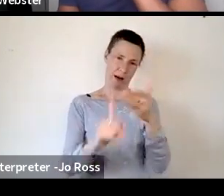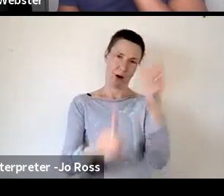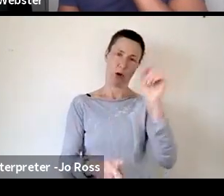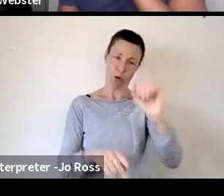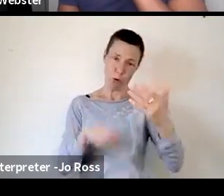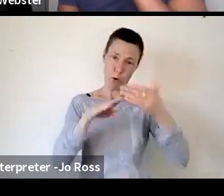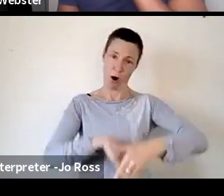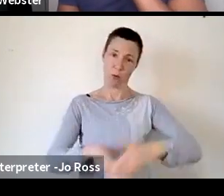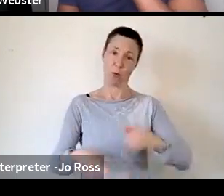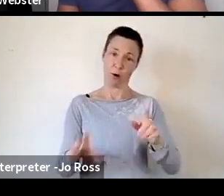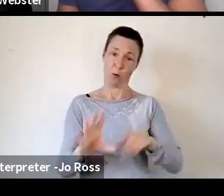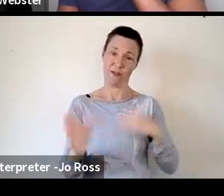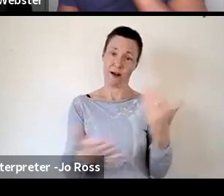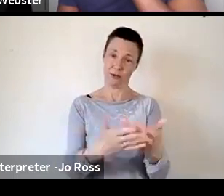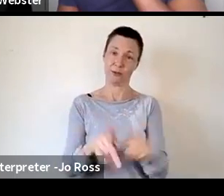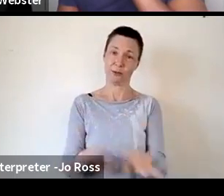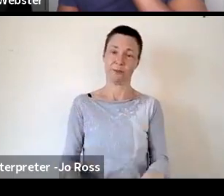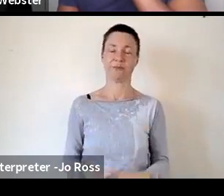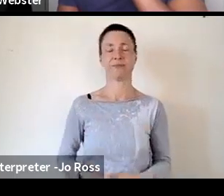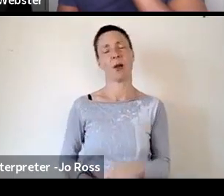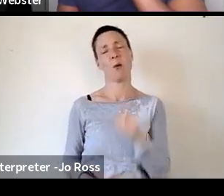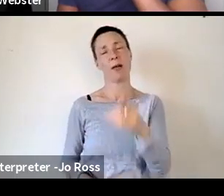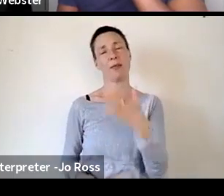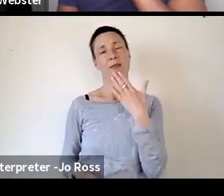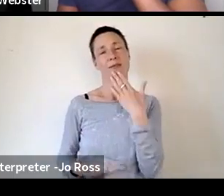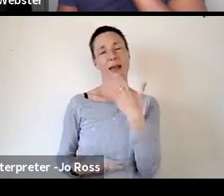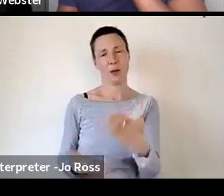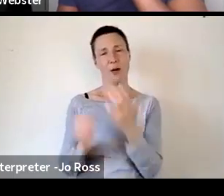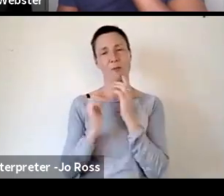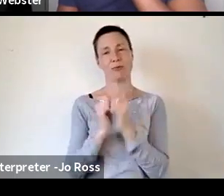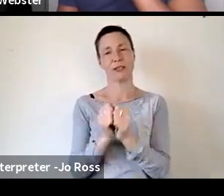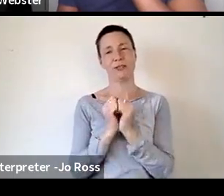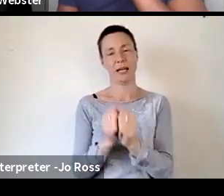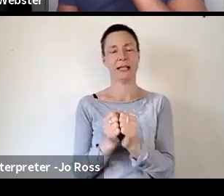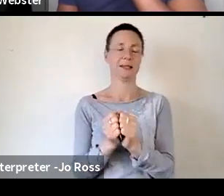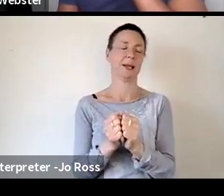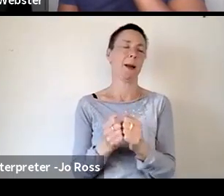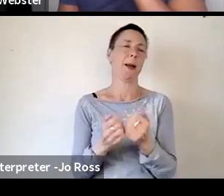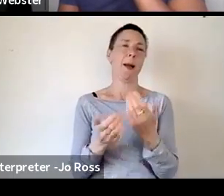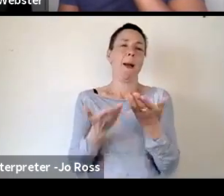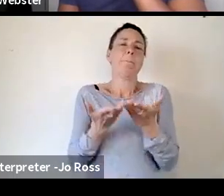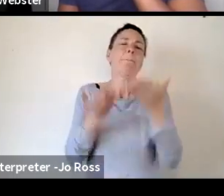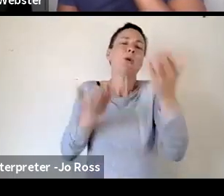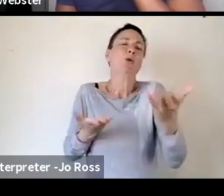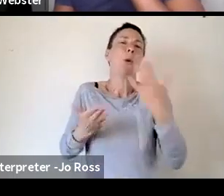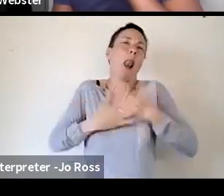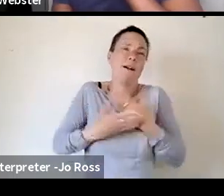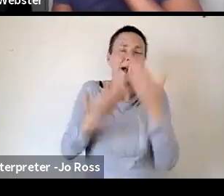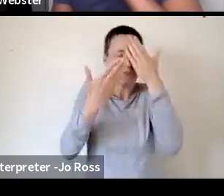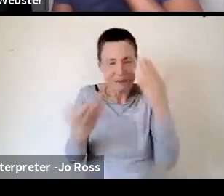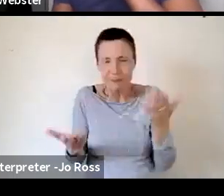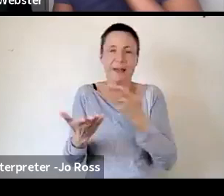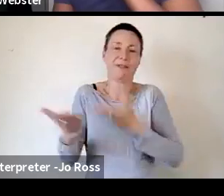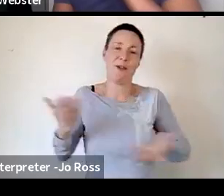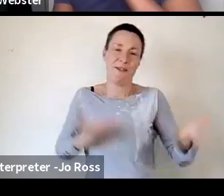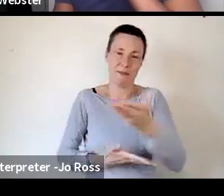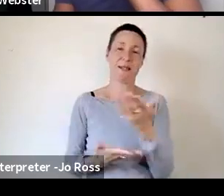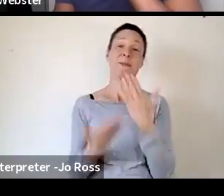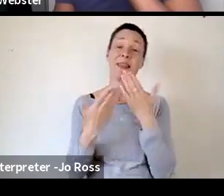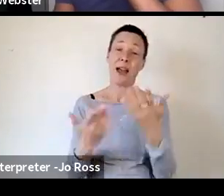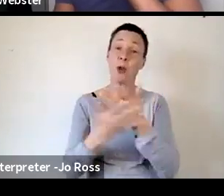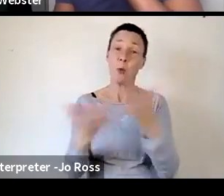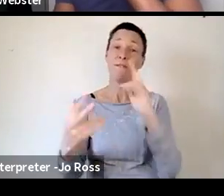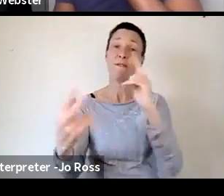that you've done over the last year as well. That is very much appreciated. Thank you. Mutual love and respect. But thank you ever so much, everyone,